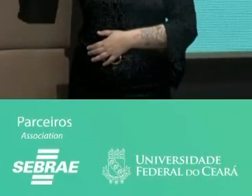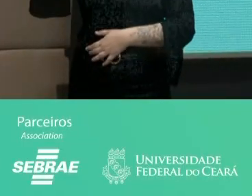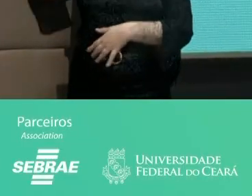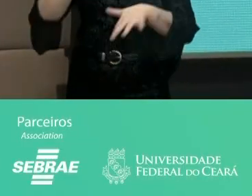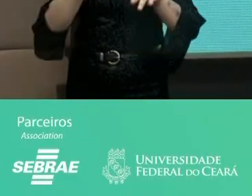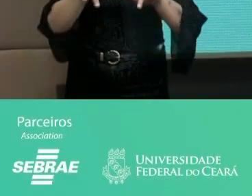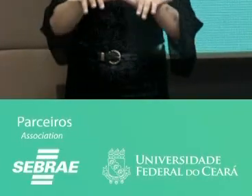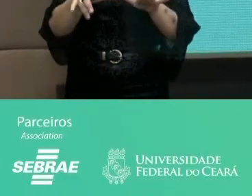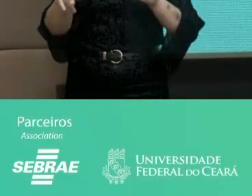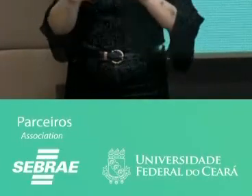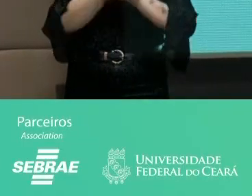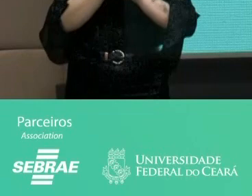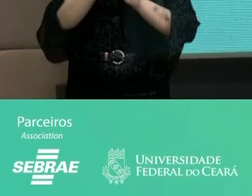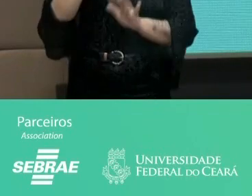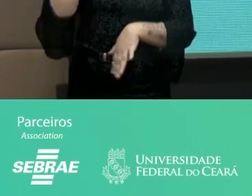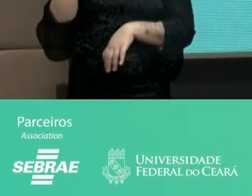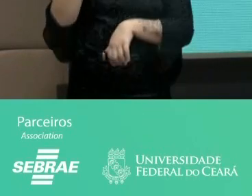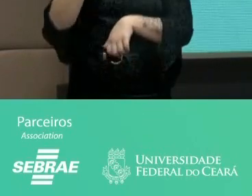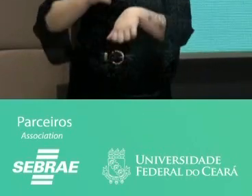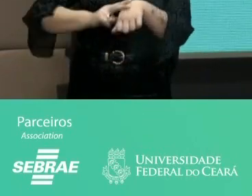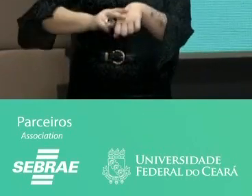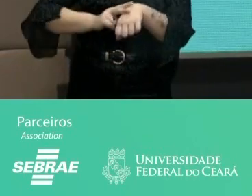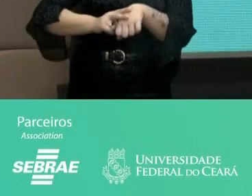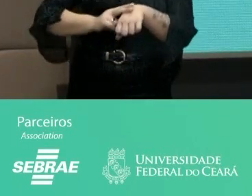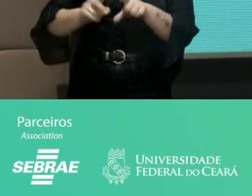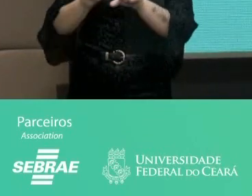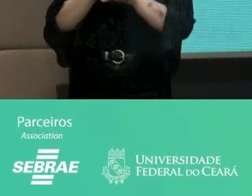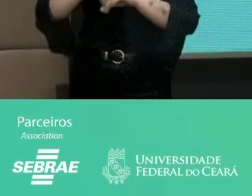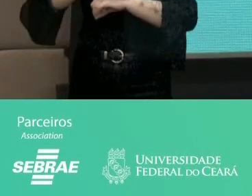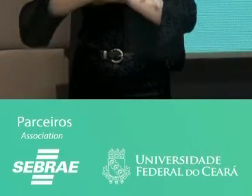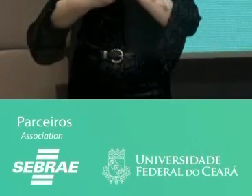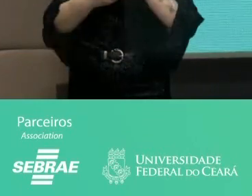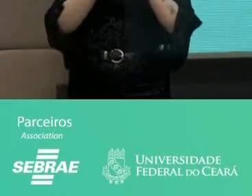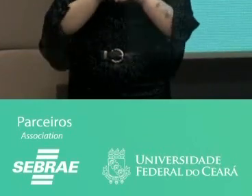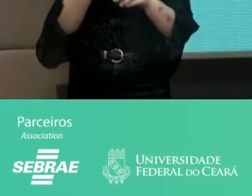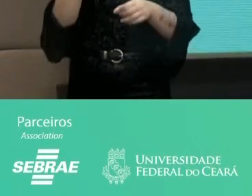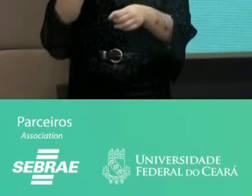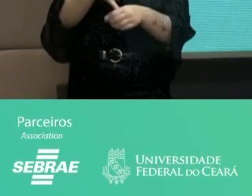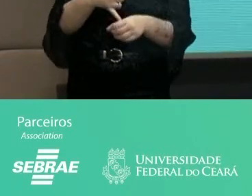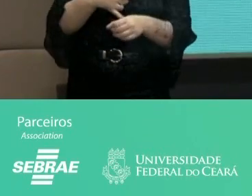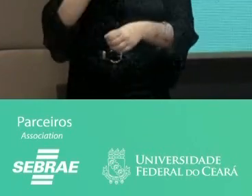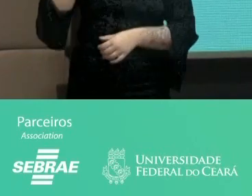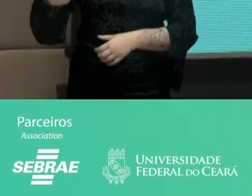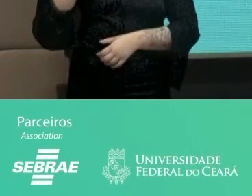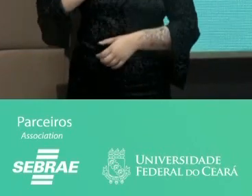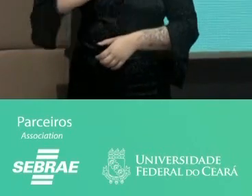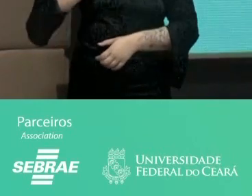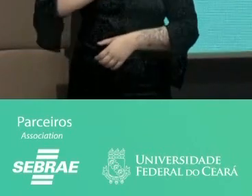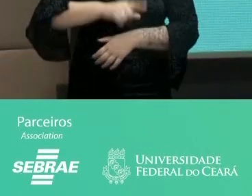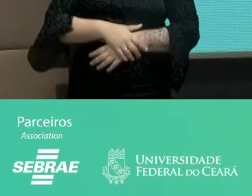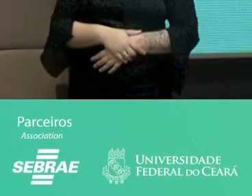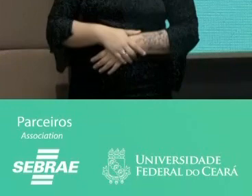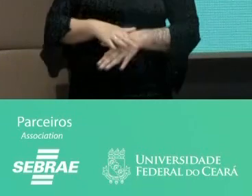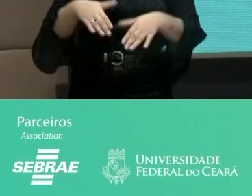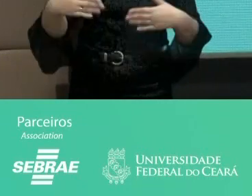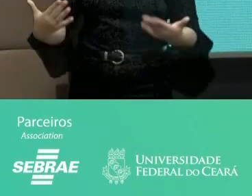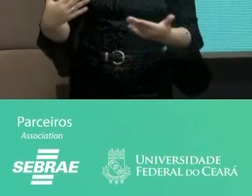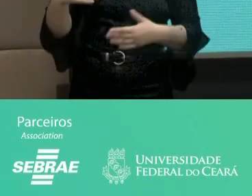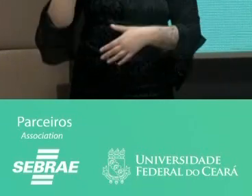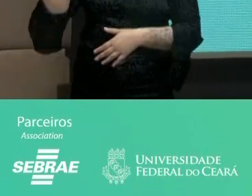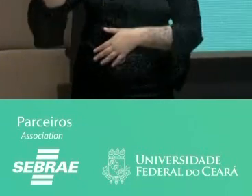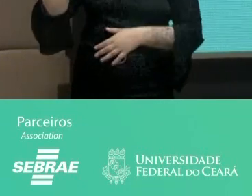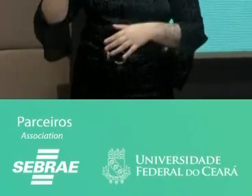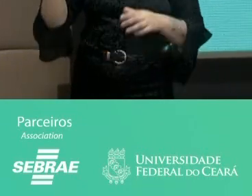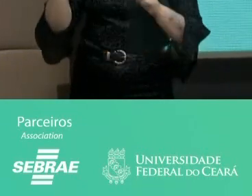de hidrogênio e células a combustível do Departamento de Energia dos Estados Unidos. Então, vamos agora